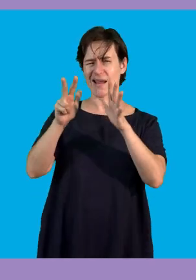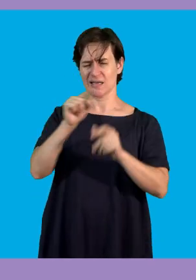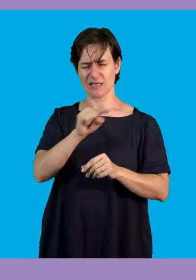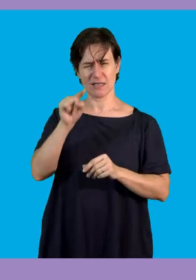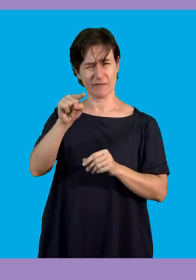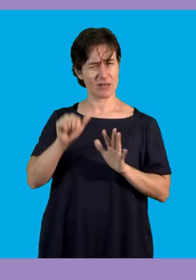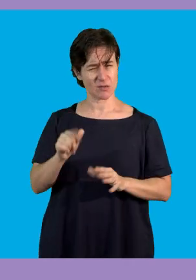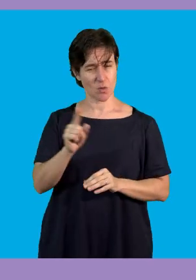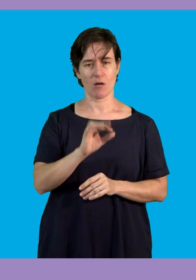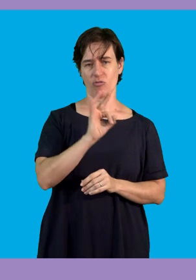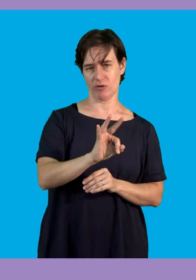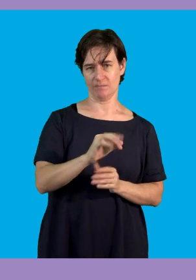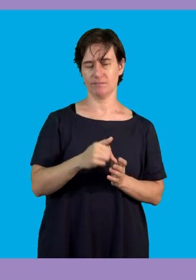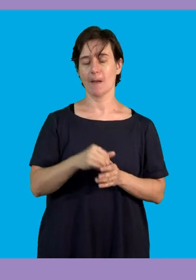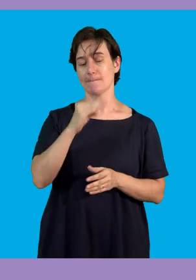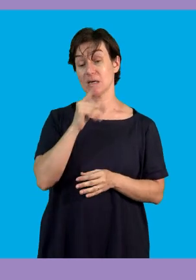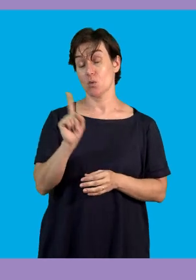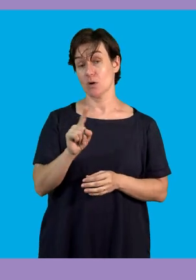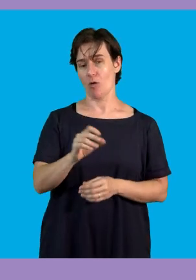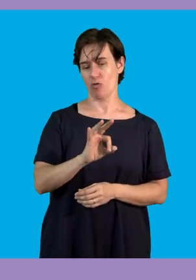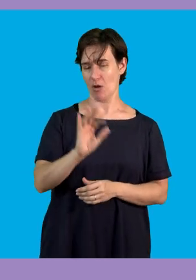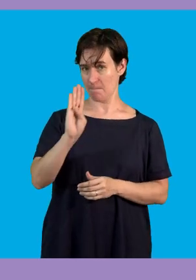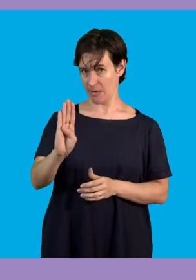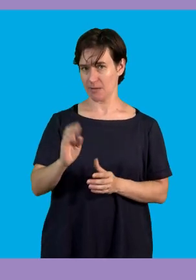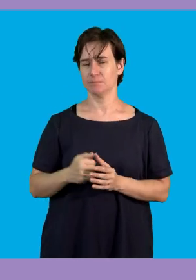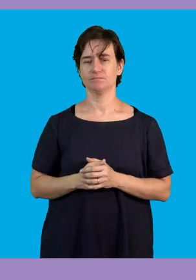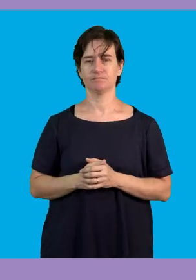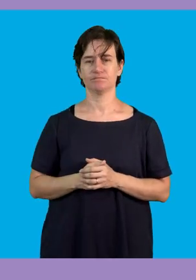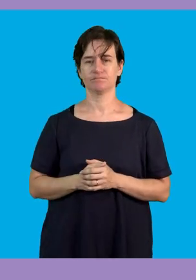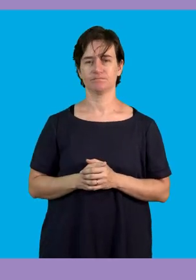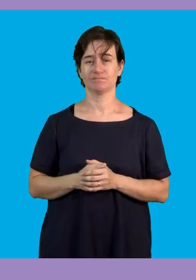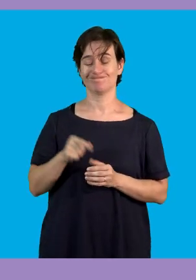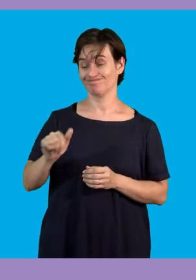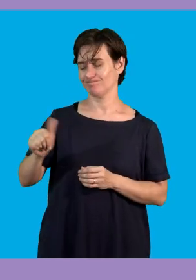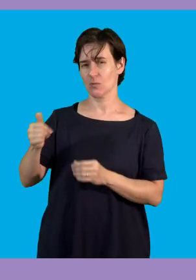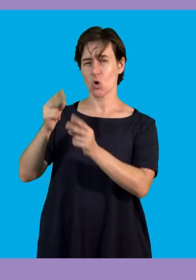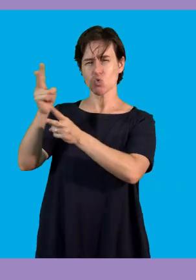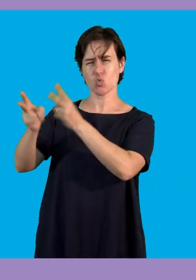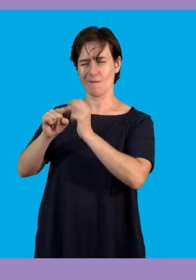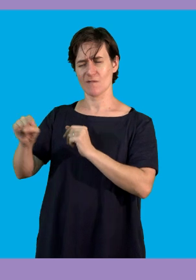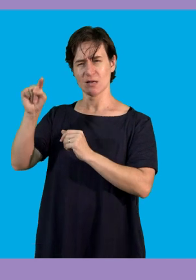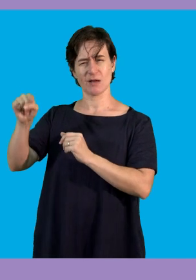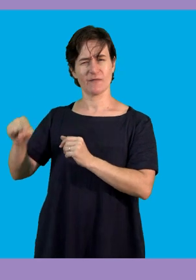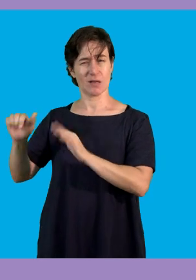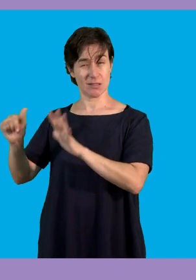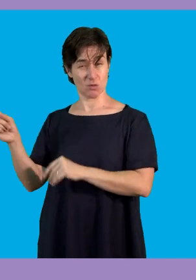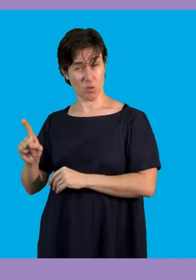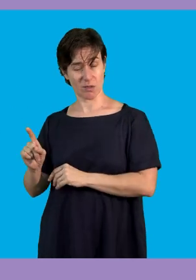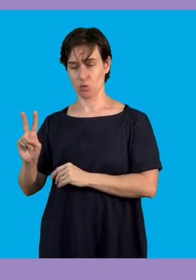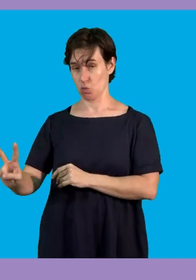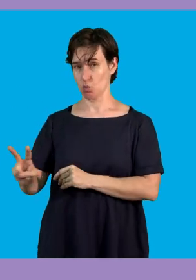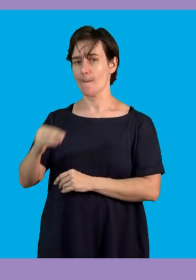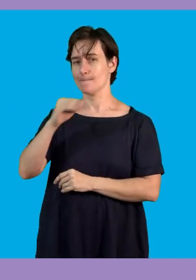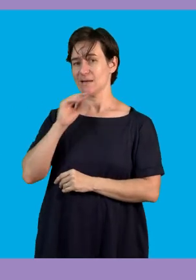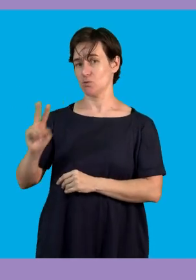divided by 6 is 3, so it would be 3b. And 12 divided by 6 is 2, so it